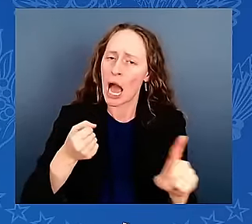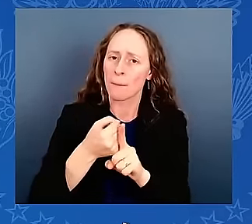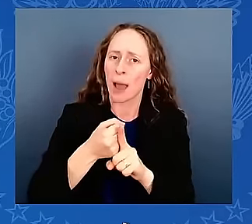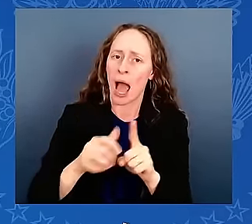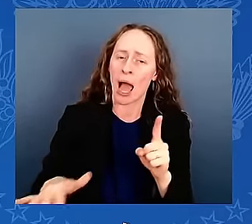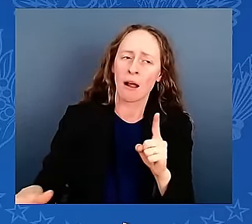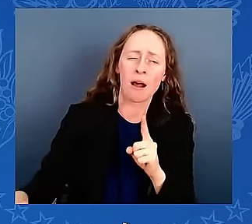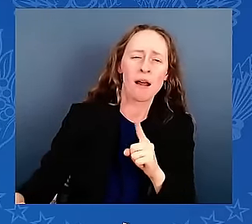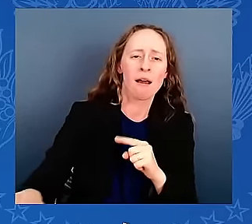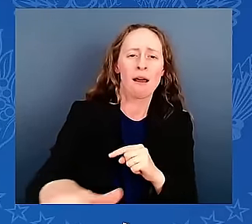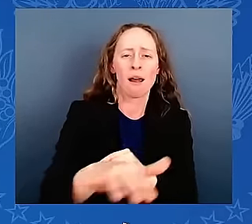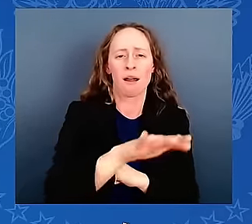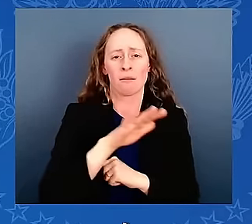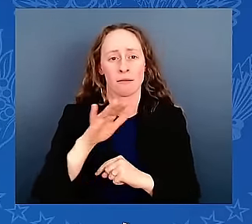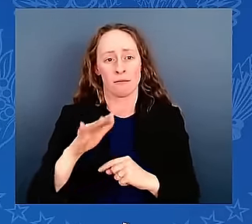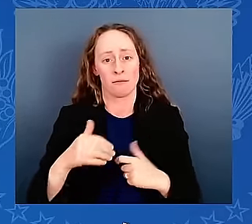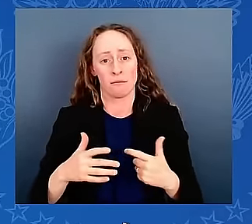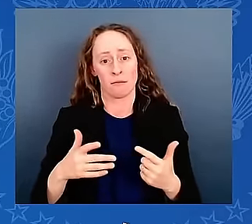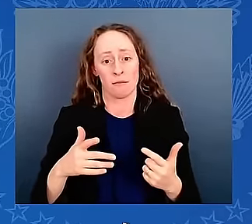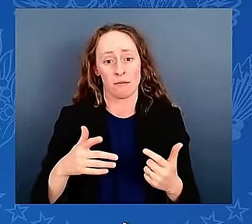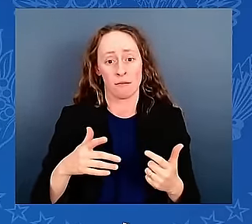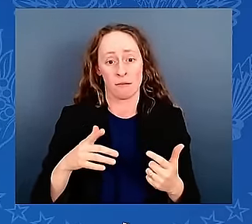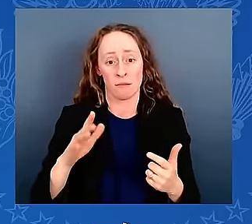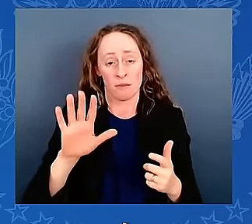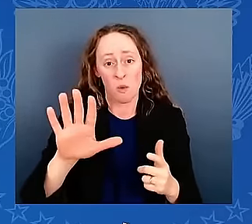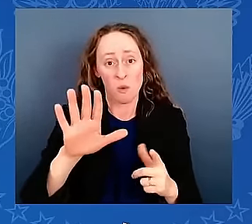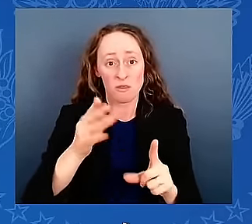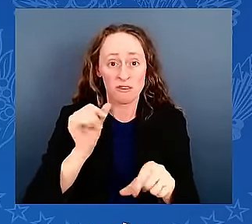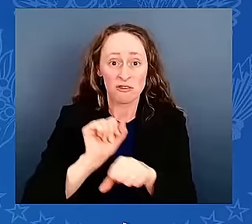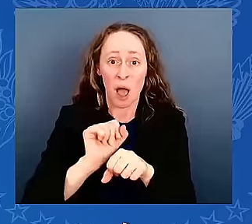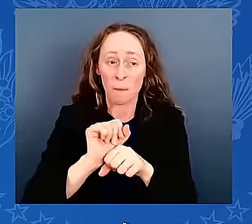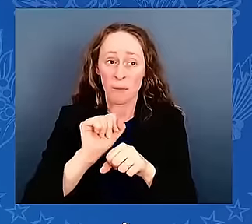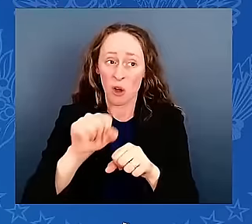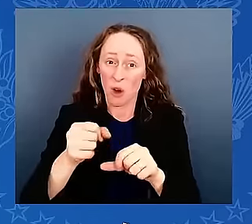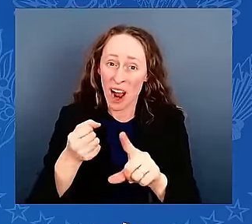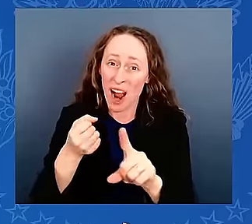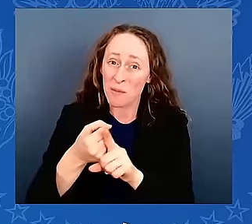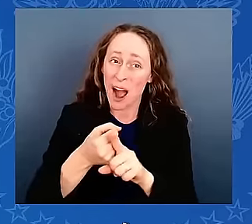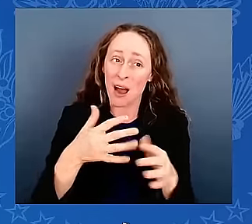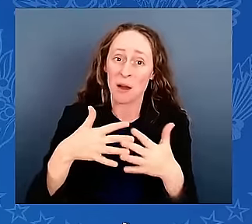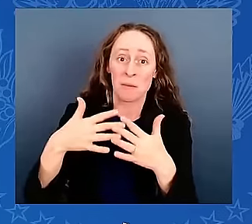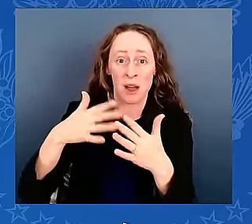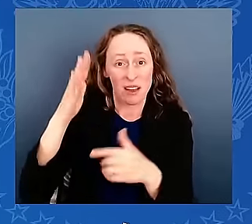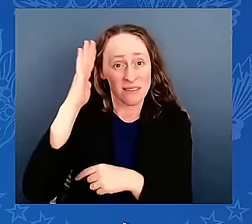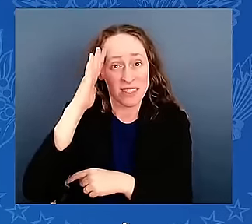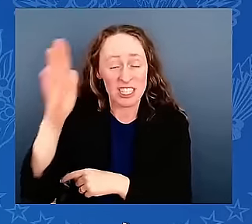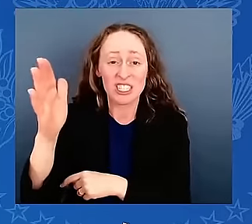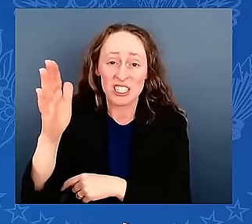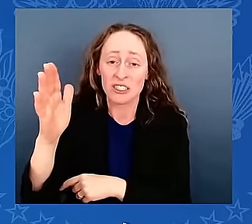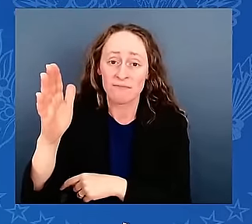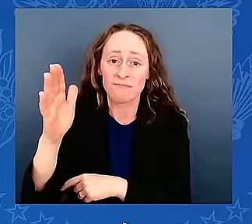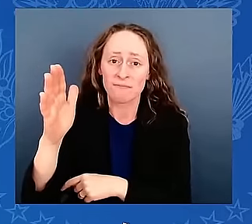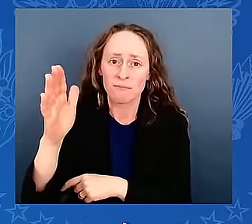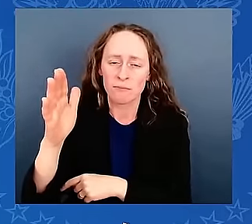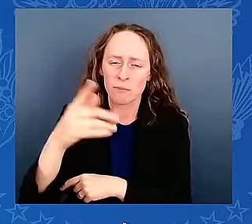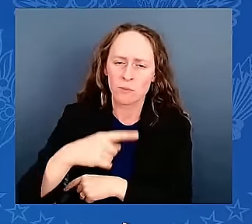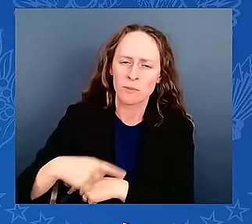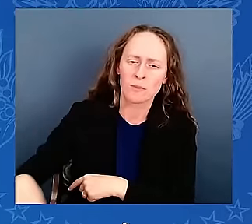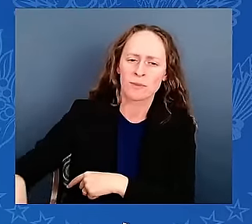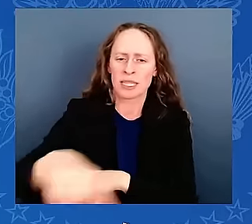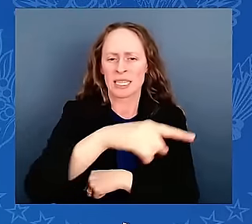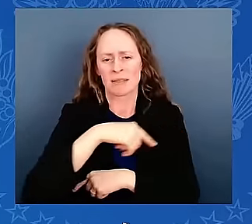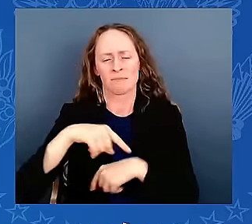come. And folks, that's important. We must all be defenders for freedom, justice,